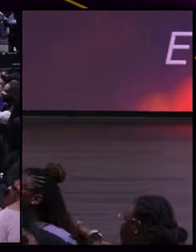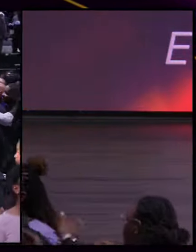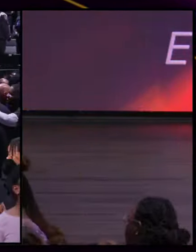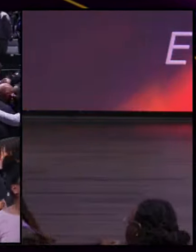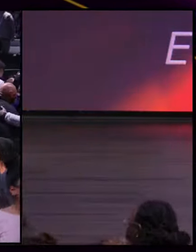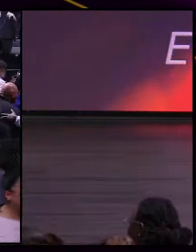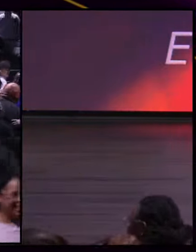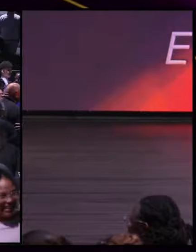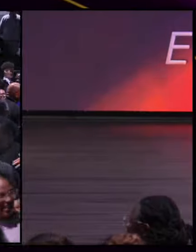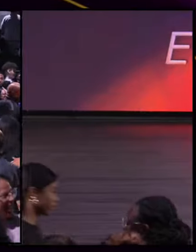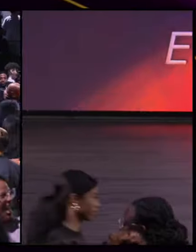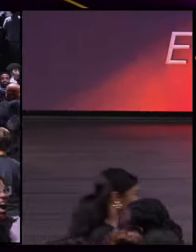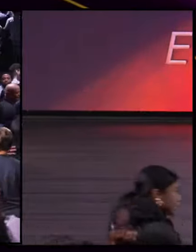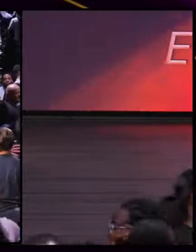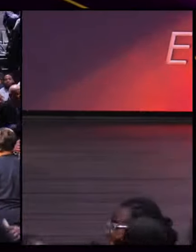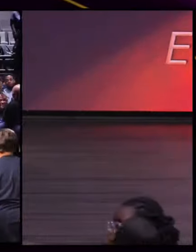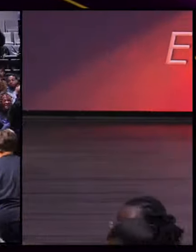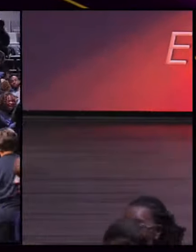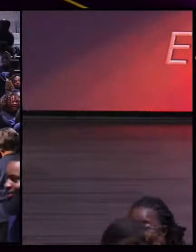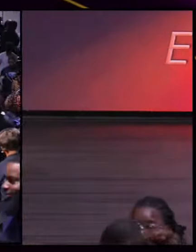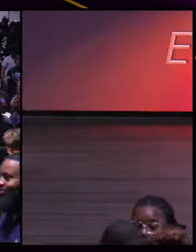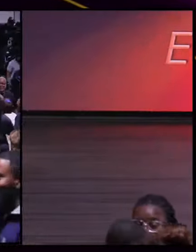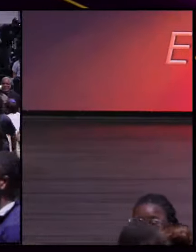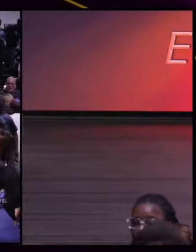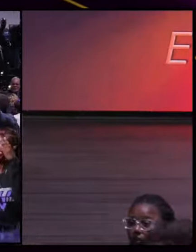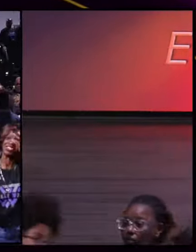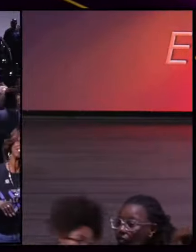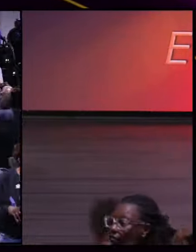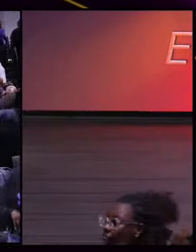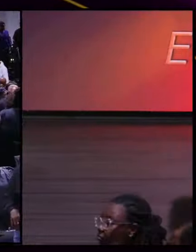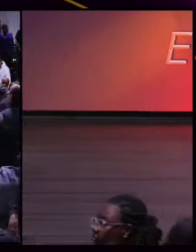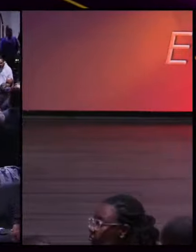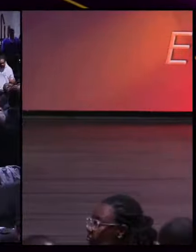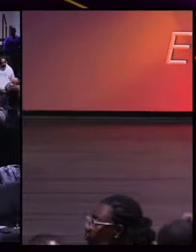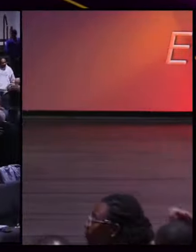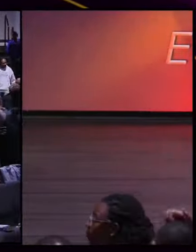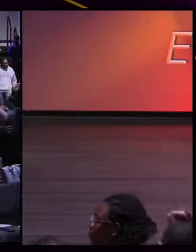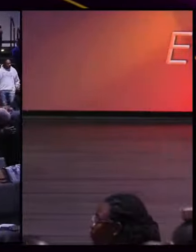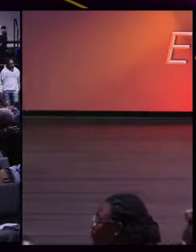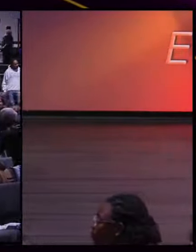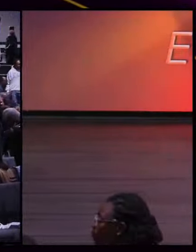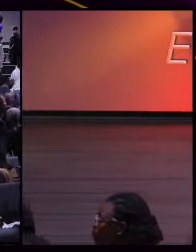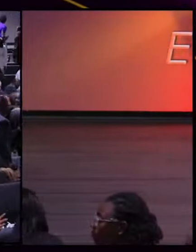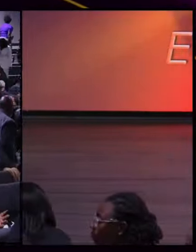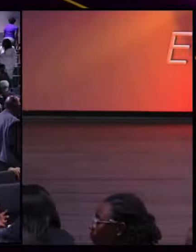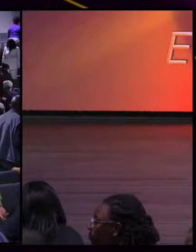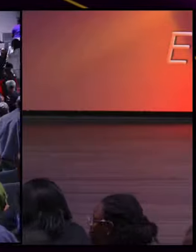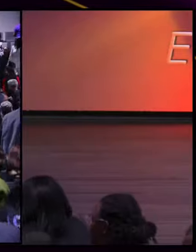Tree, branching out towards the sky.